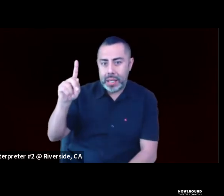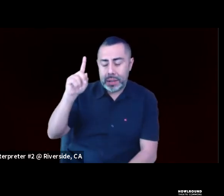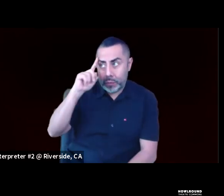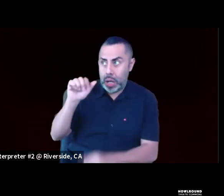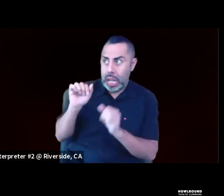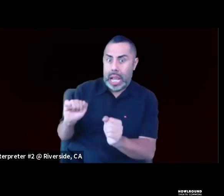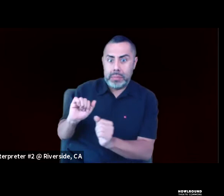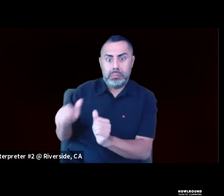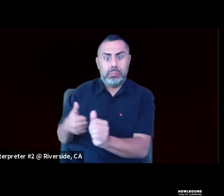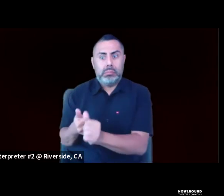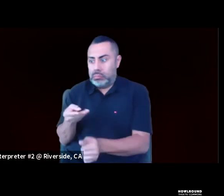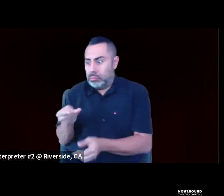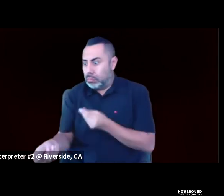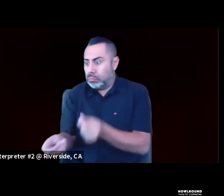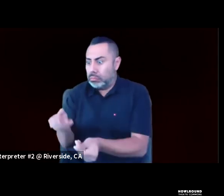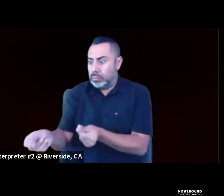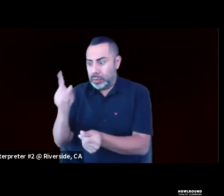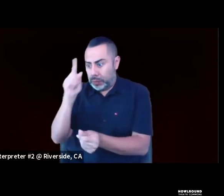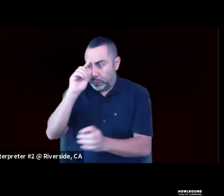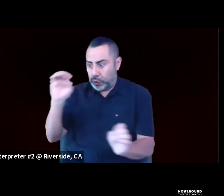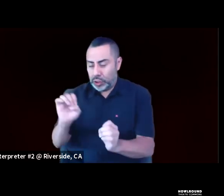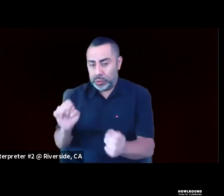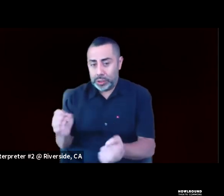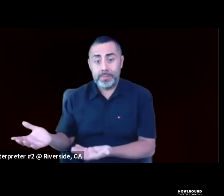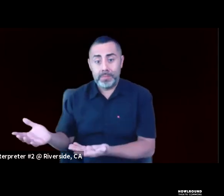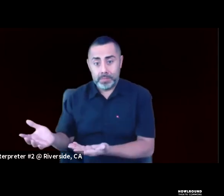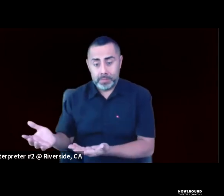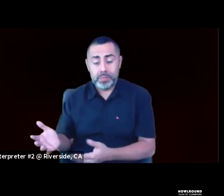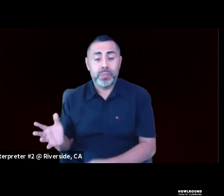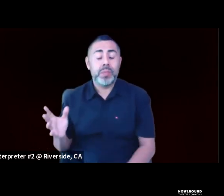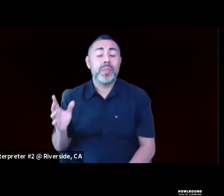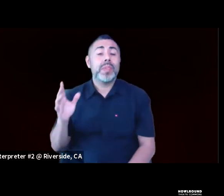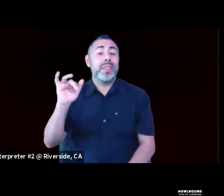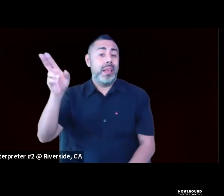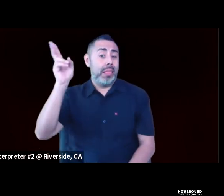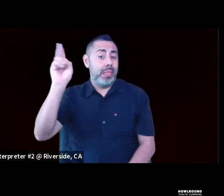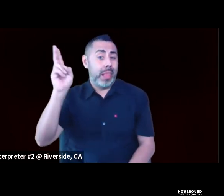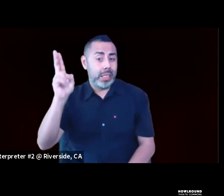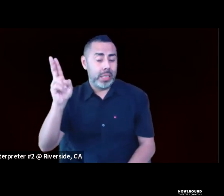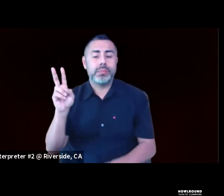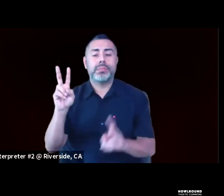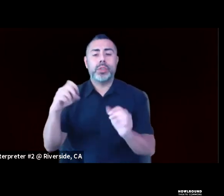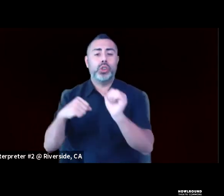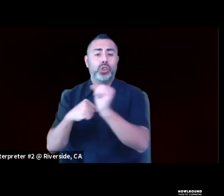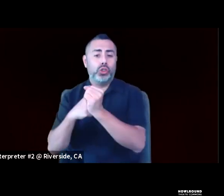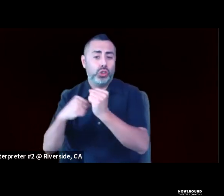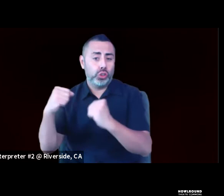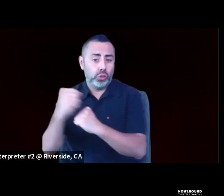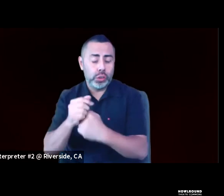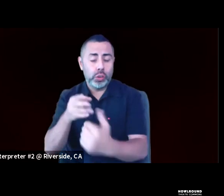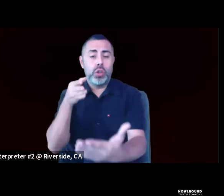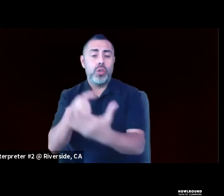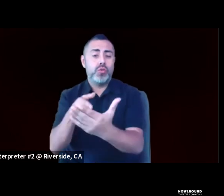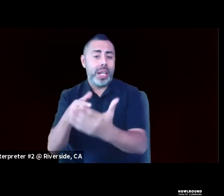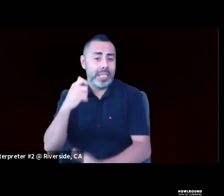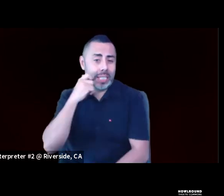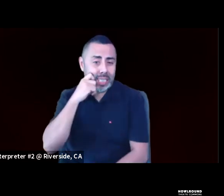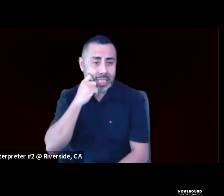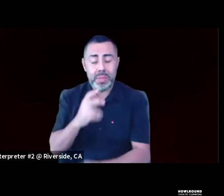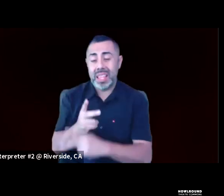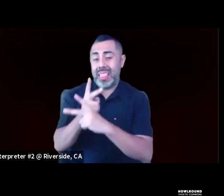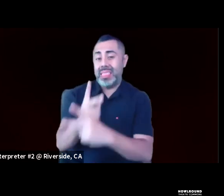And the legacy of structural racism, lending discrimination, and redlining means that for